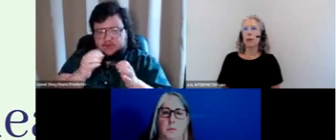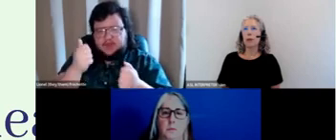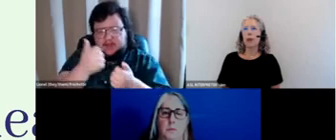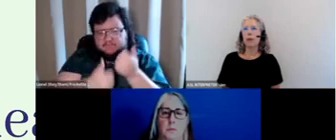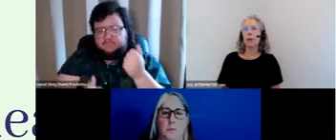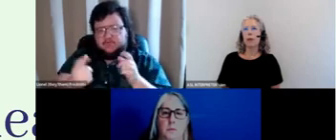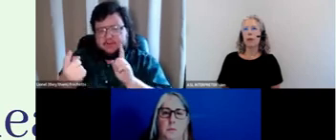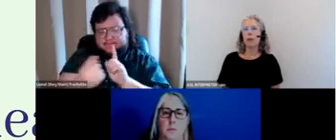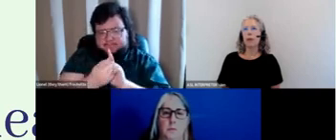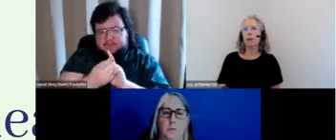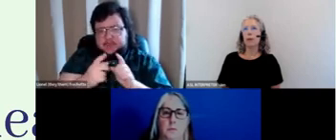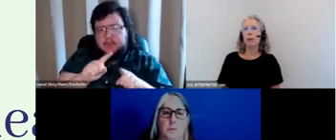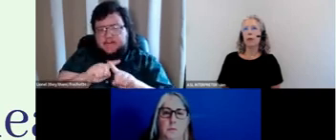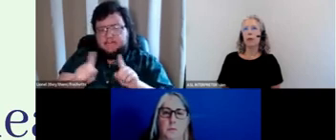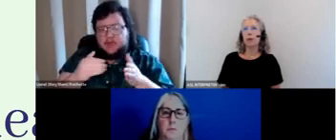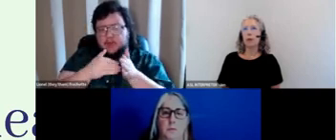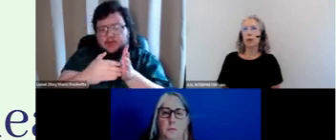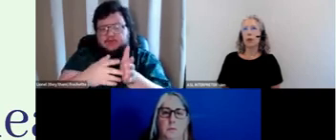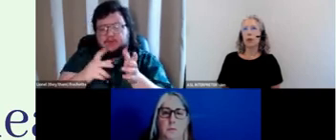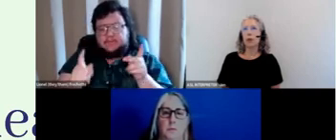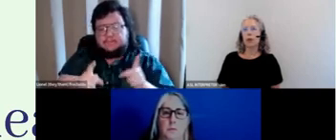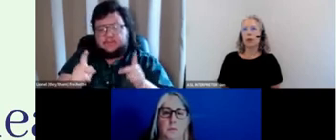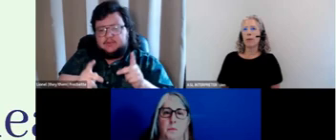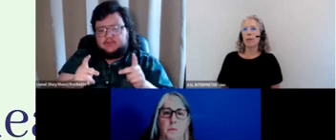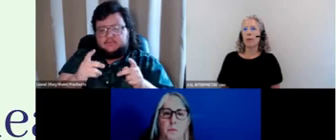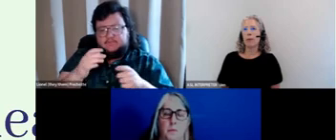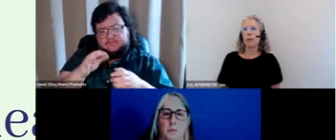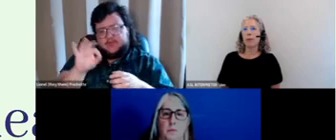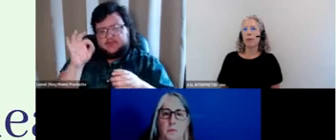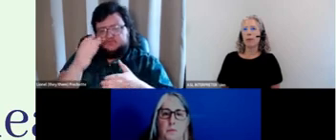language ability, or there's no availability of an interpreter.